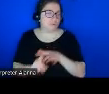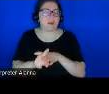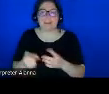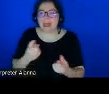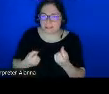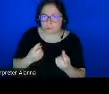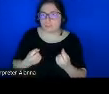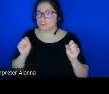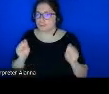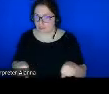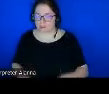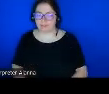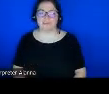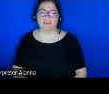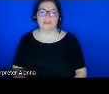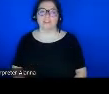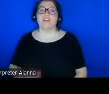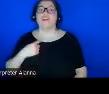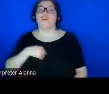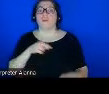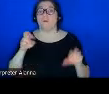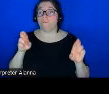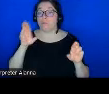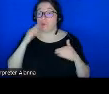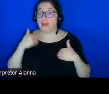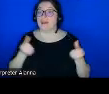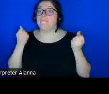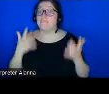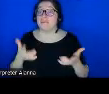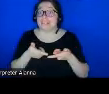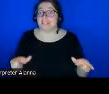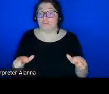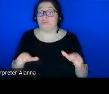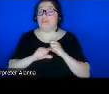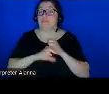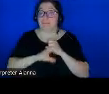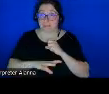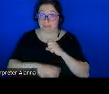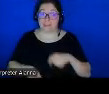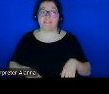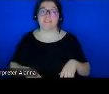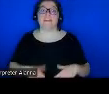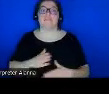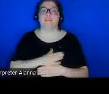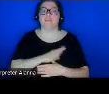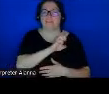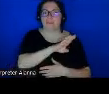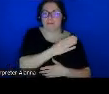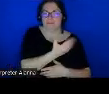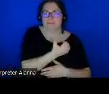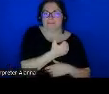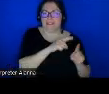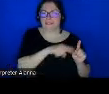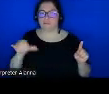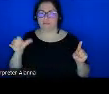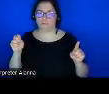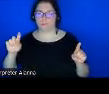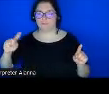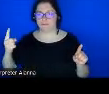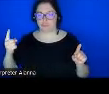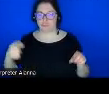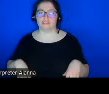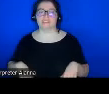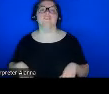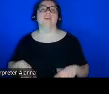we're looking at having a multilingual campaign in market uh between february 15th and june 1st when that will be retired to